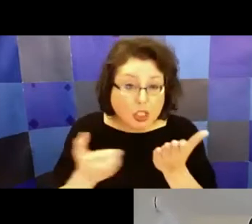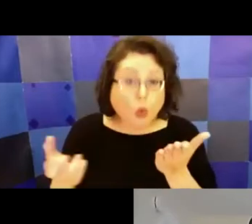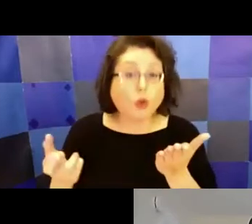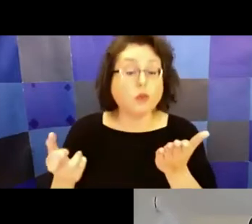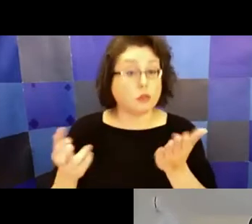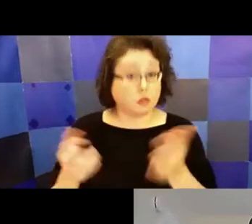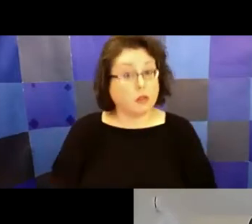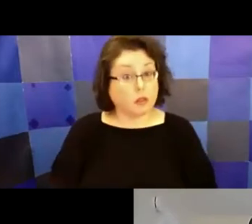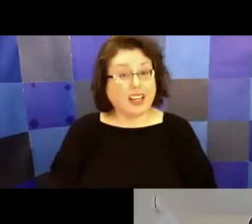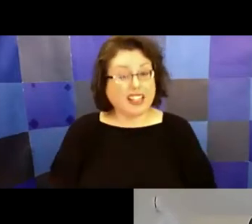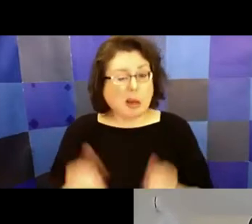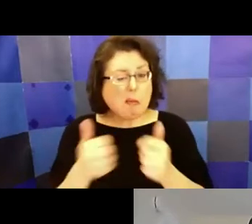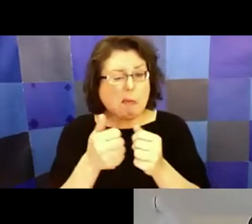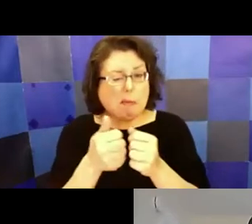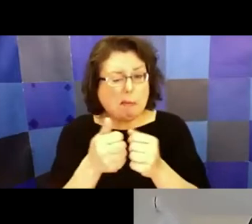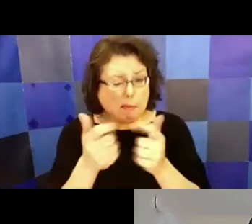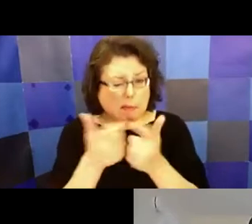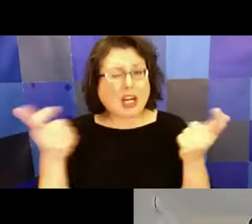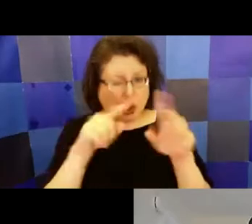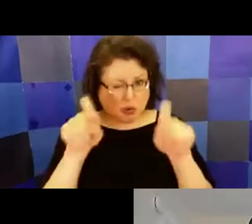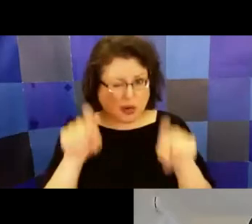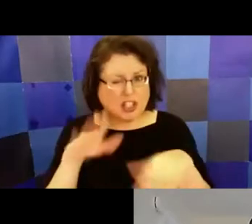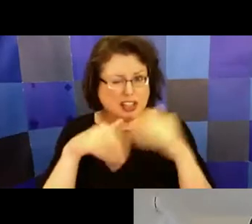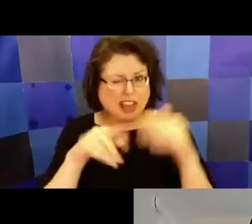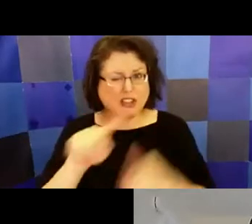of emancipation and humanity.